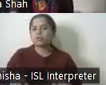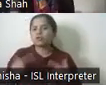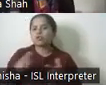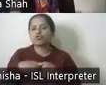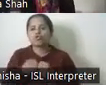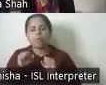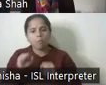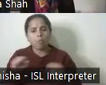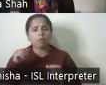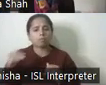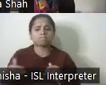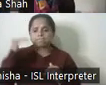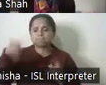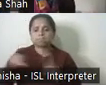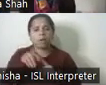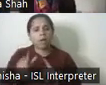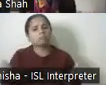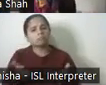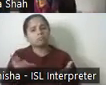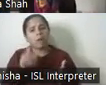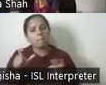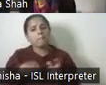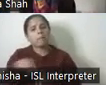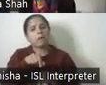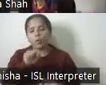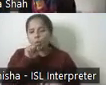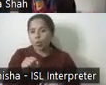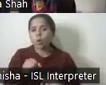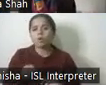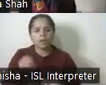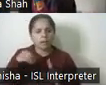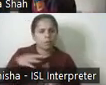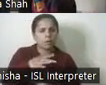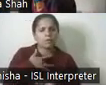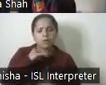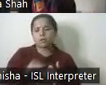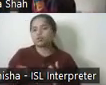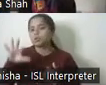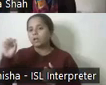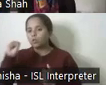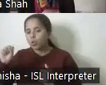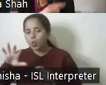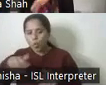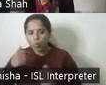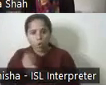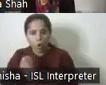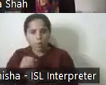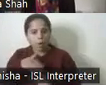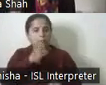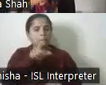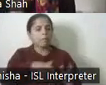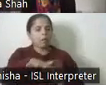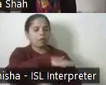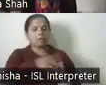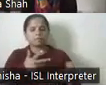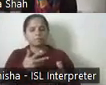higher castes has also enabled them to keep at bay the influence of the state and the market. Now, I'm not saying that